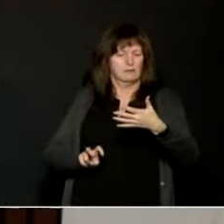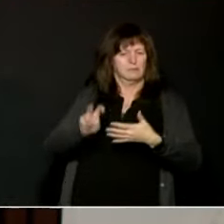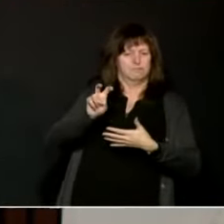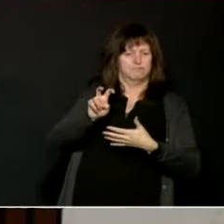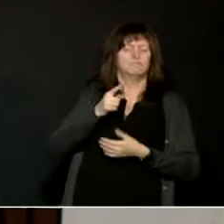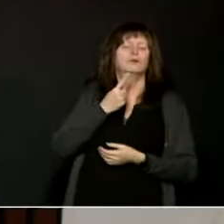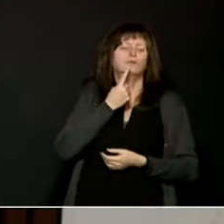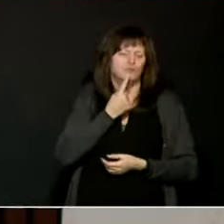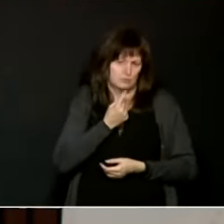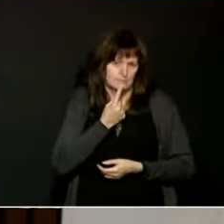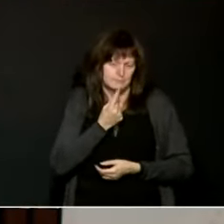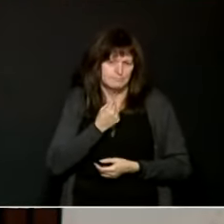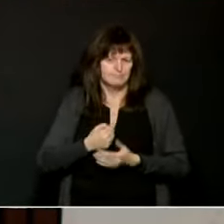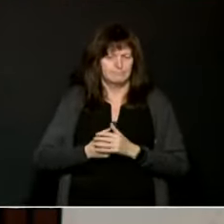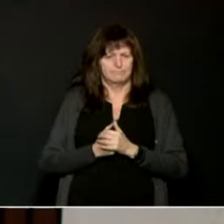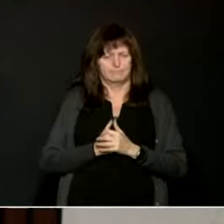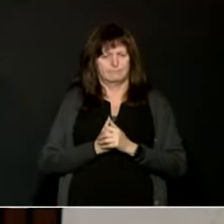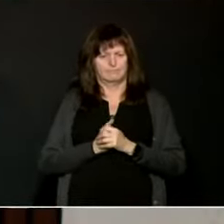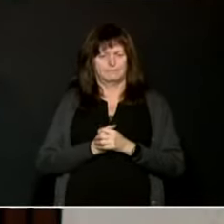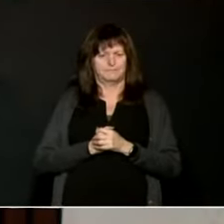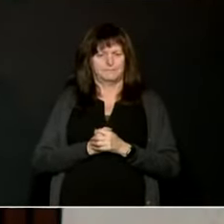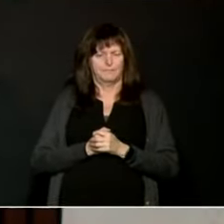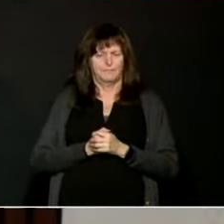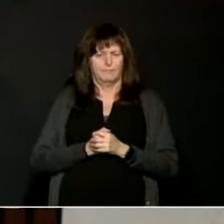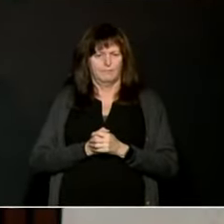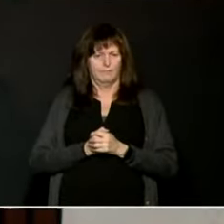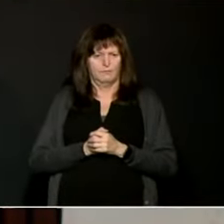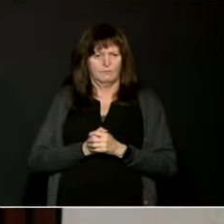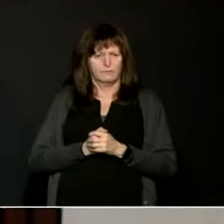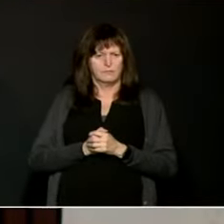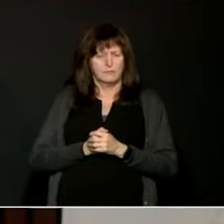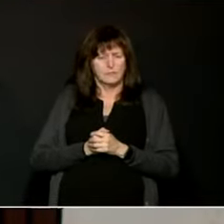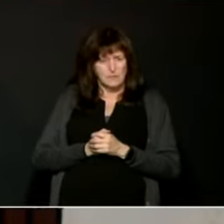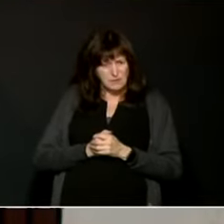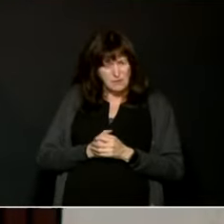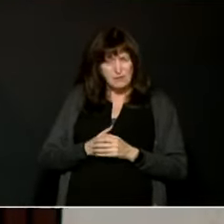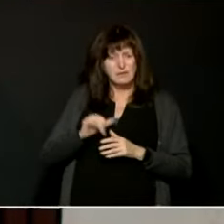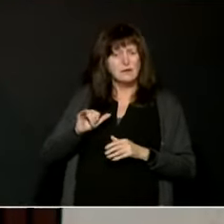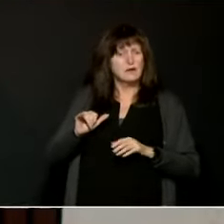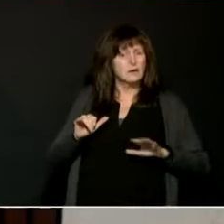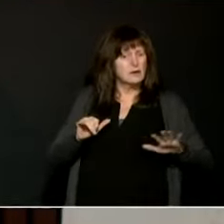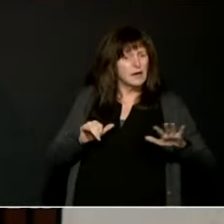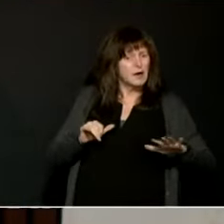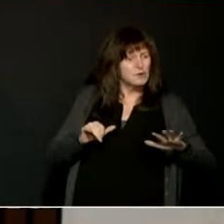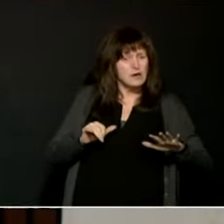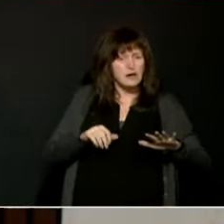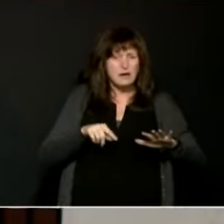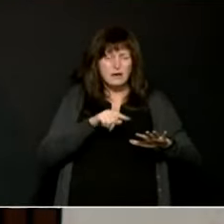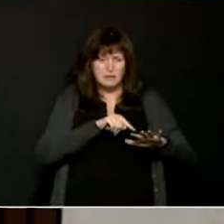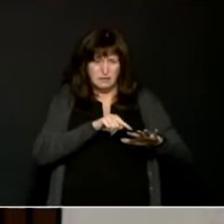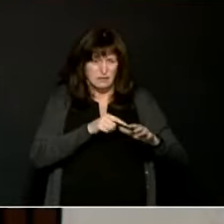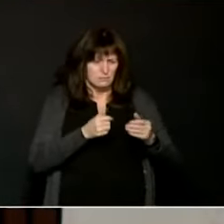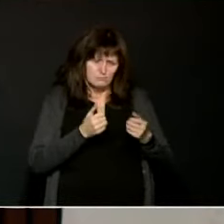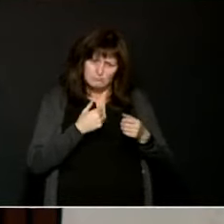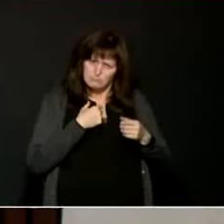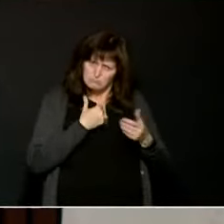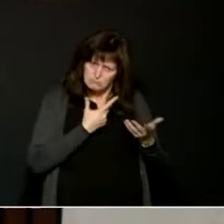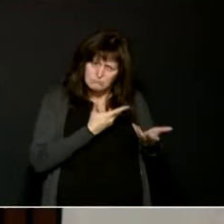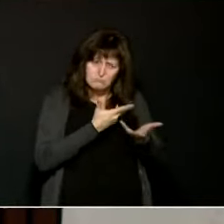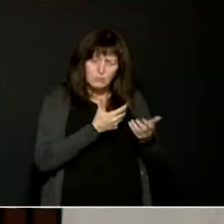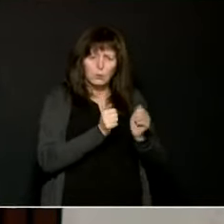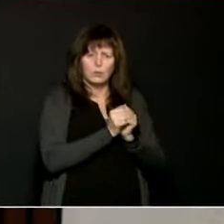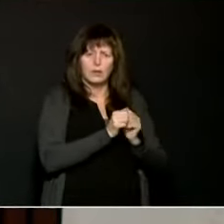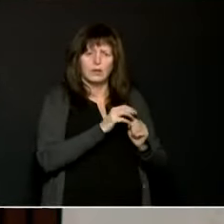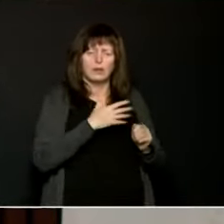Based on the current situation in the area, it was decided in consultation with the local medical officer of health that stronger public